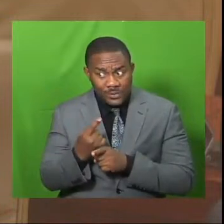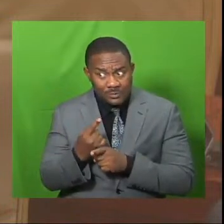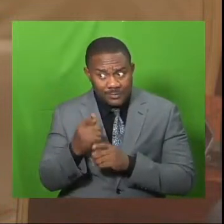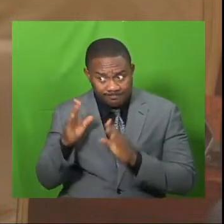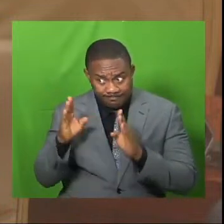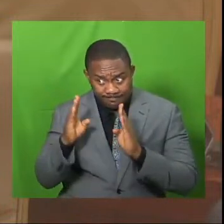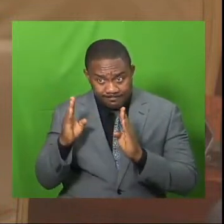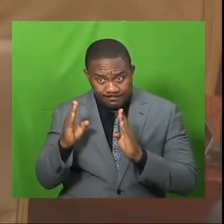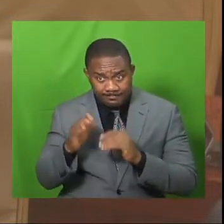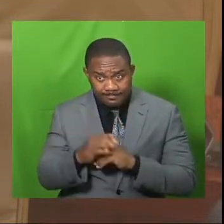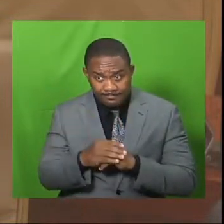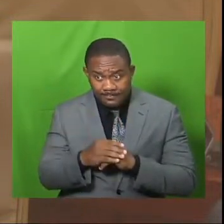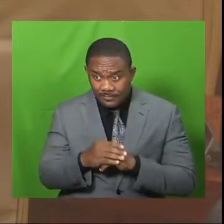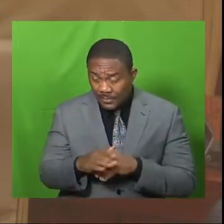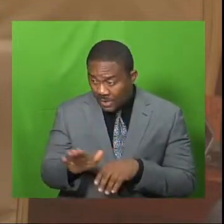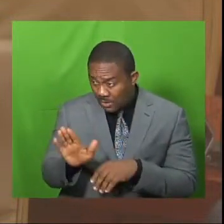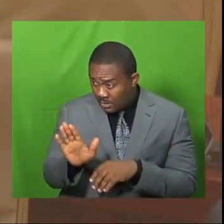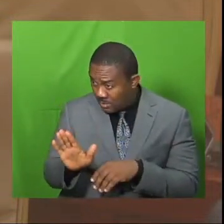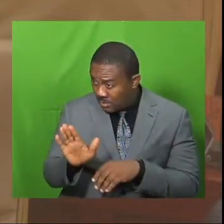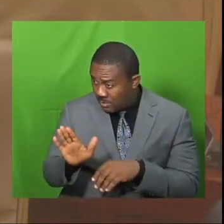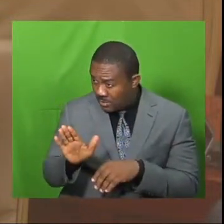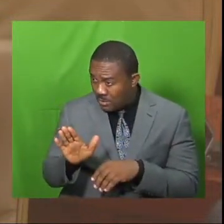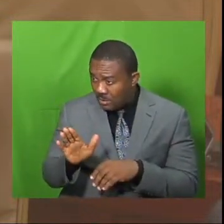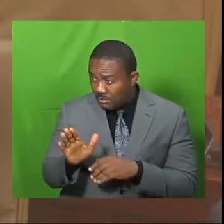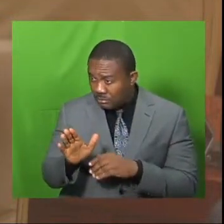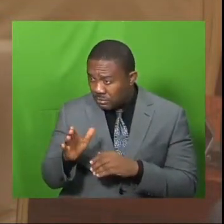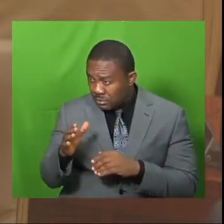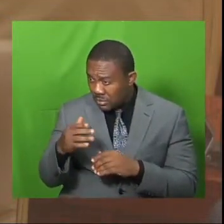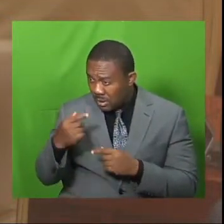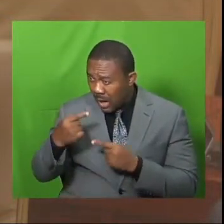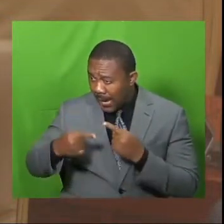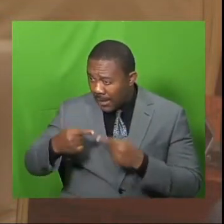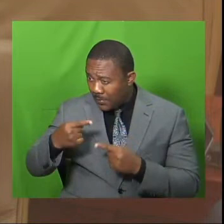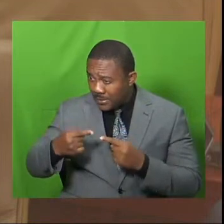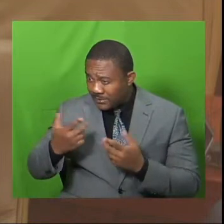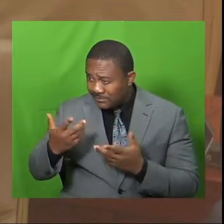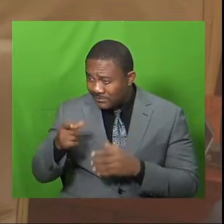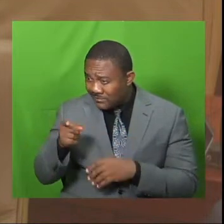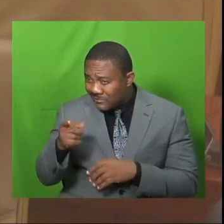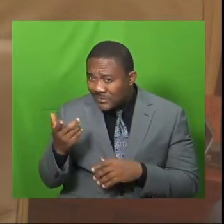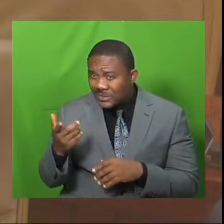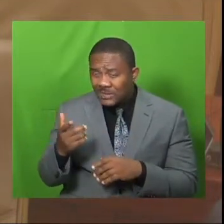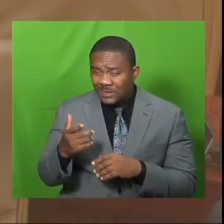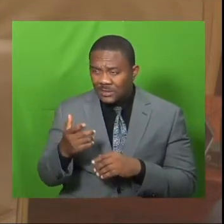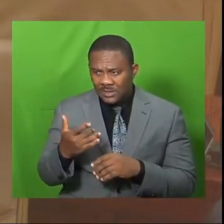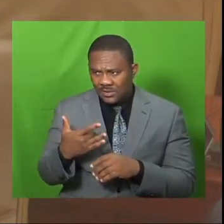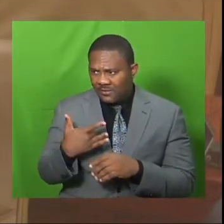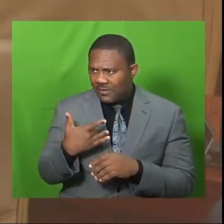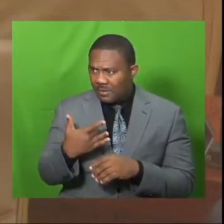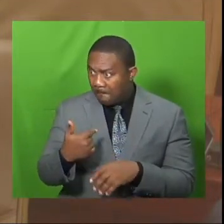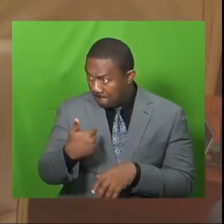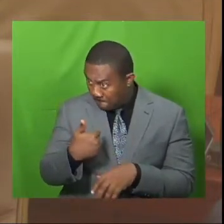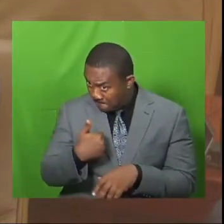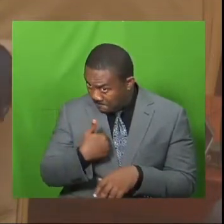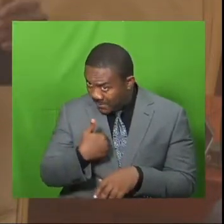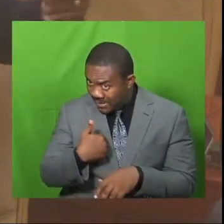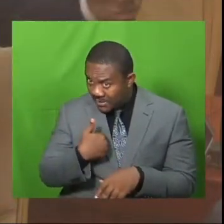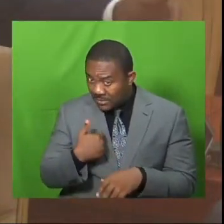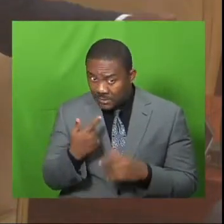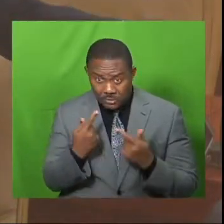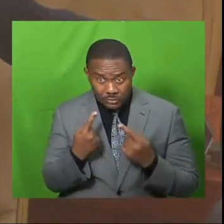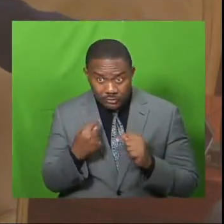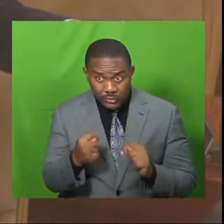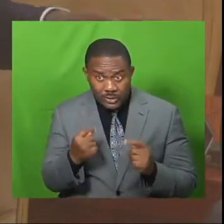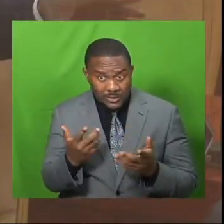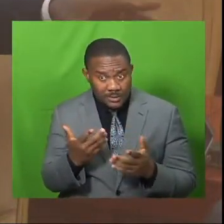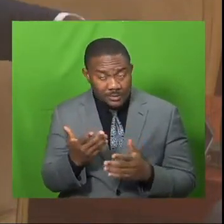The mainstay of your submission was to the effect that an attempt by me to